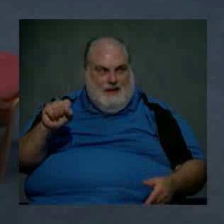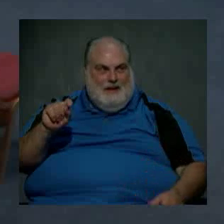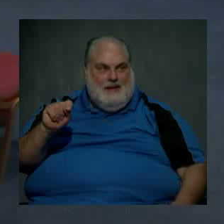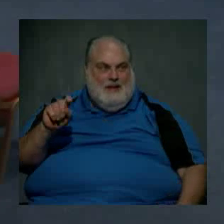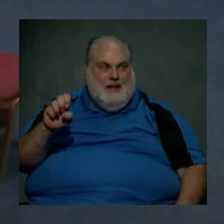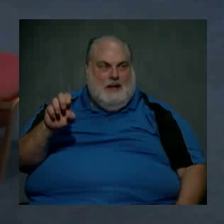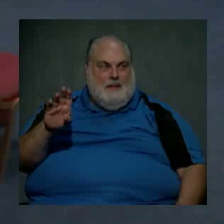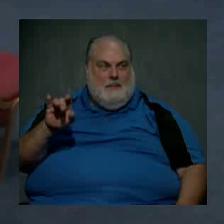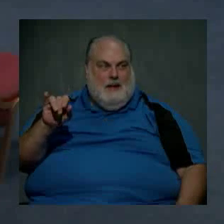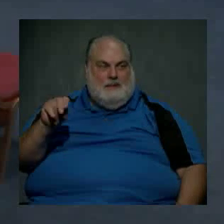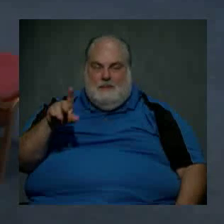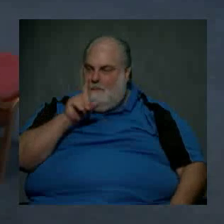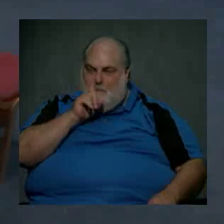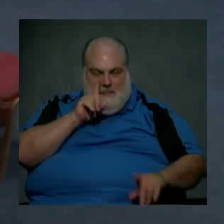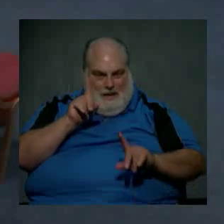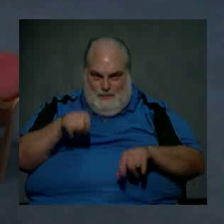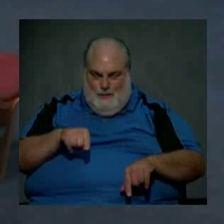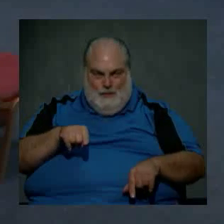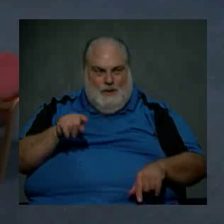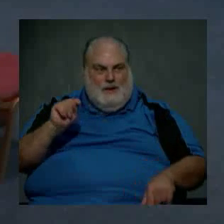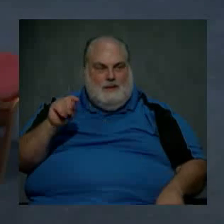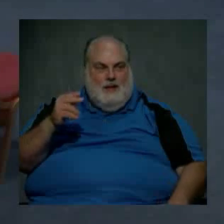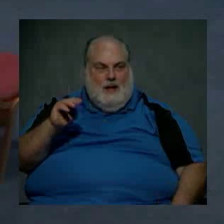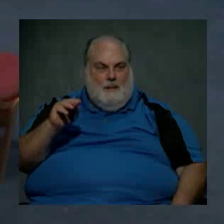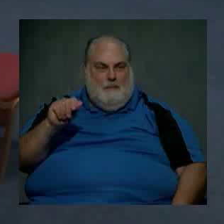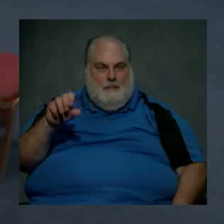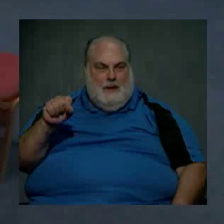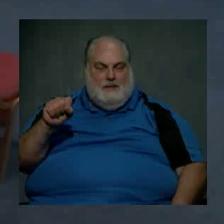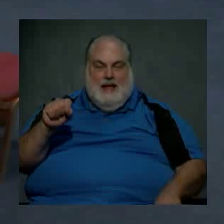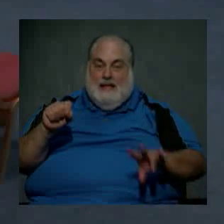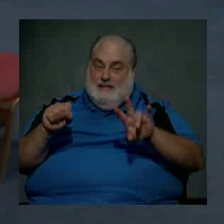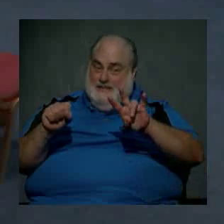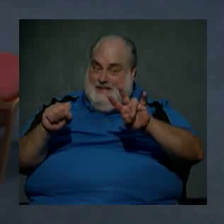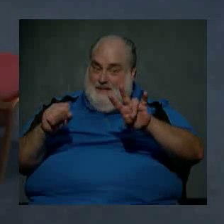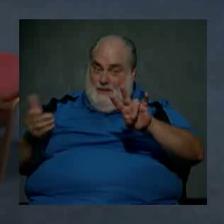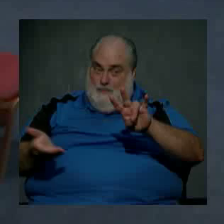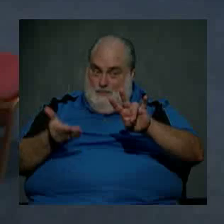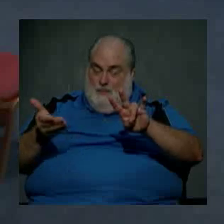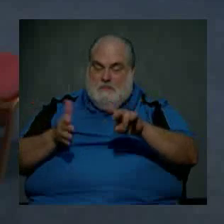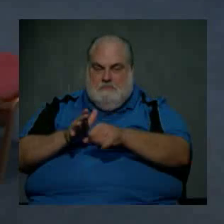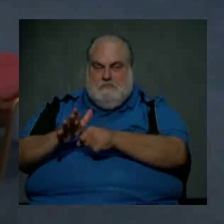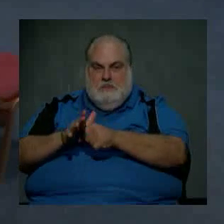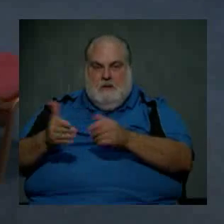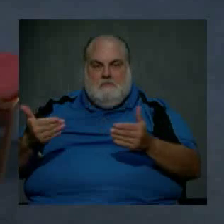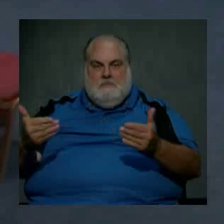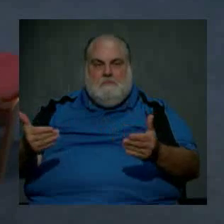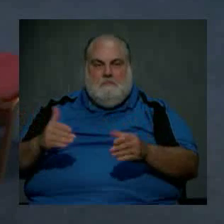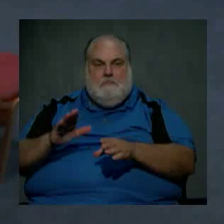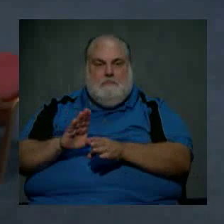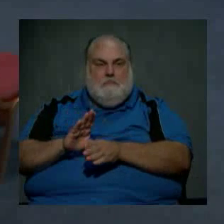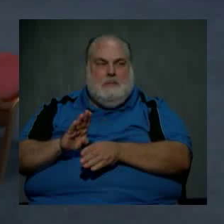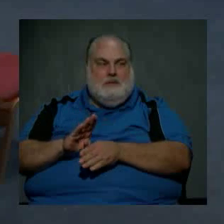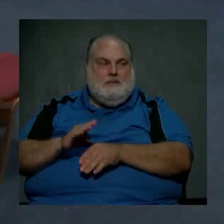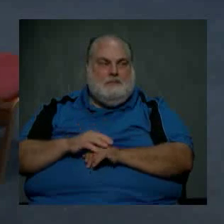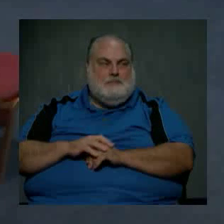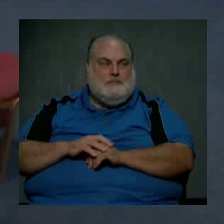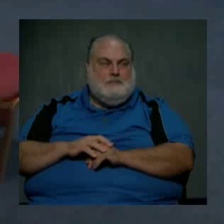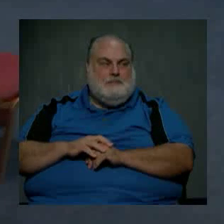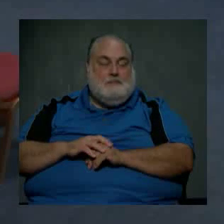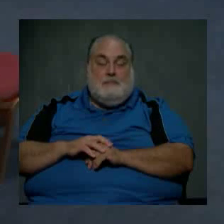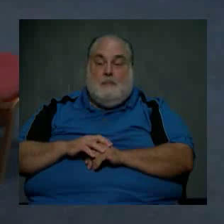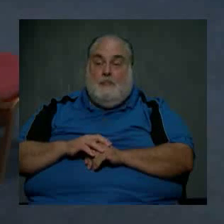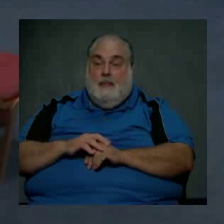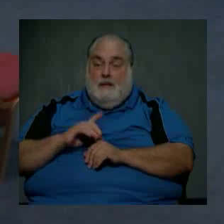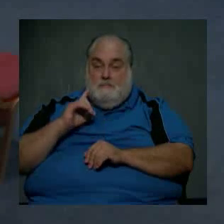Stebbins. Commissioner Thomas. Here. You do have 7 present. You have a quorum. Thank you. Do I hear a